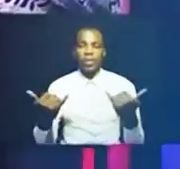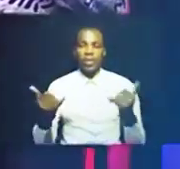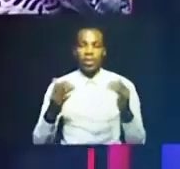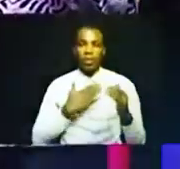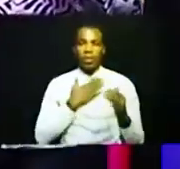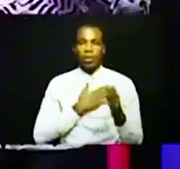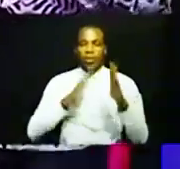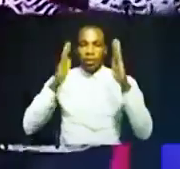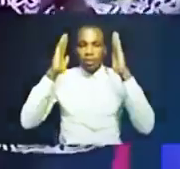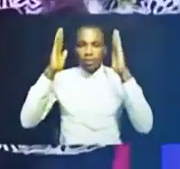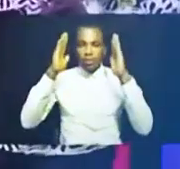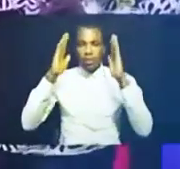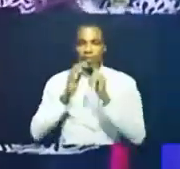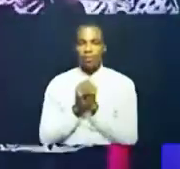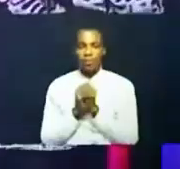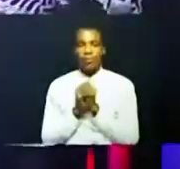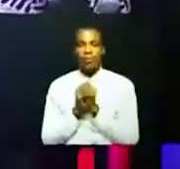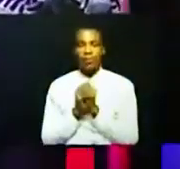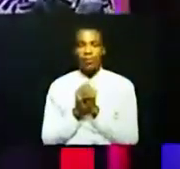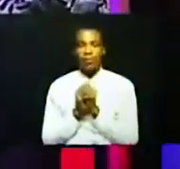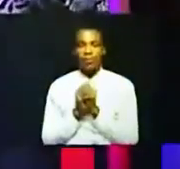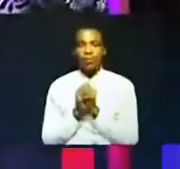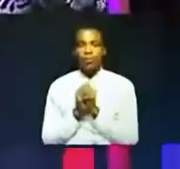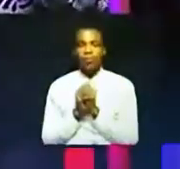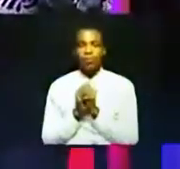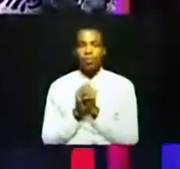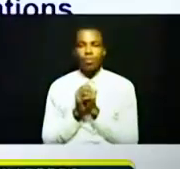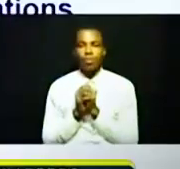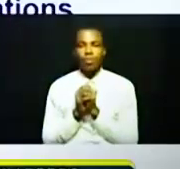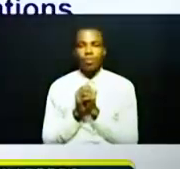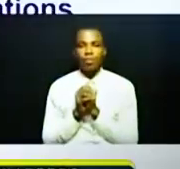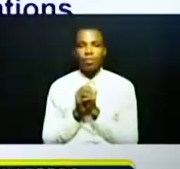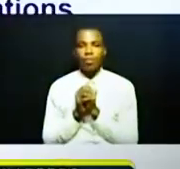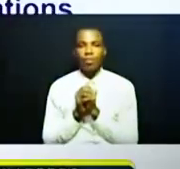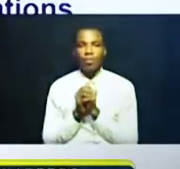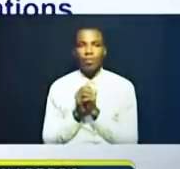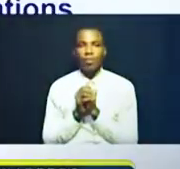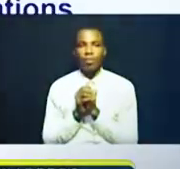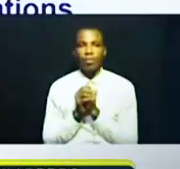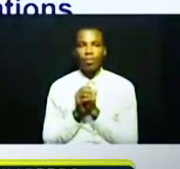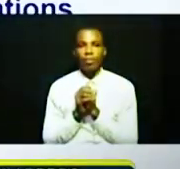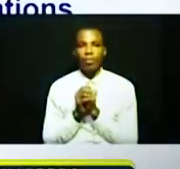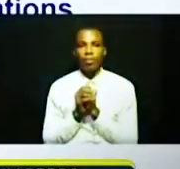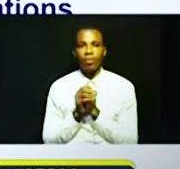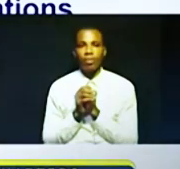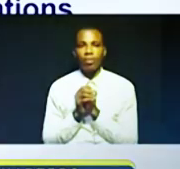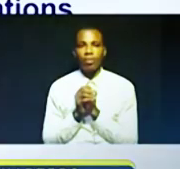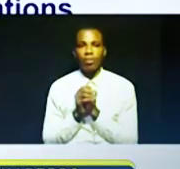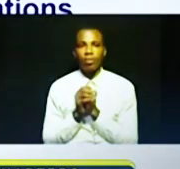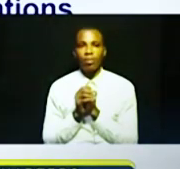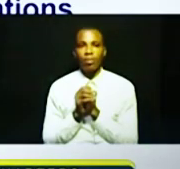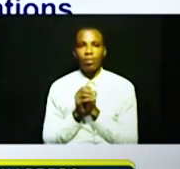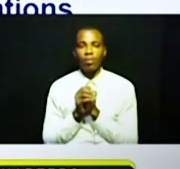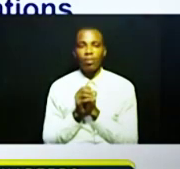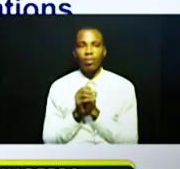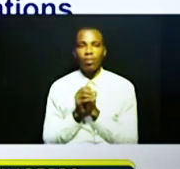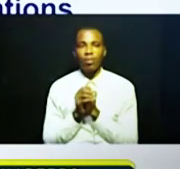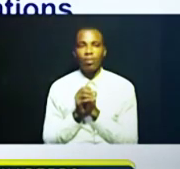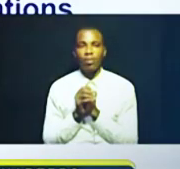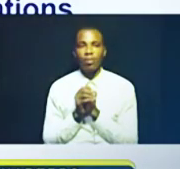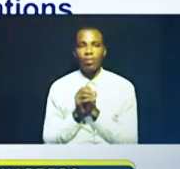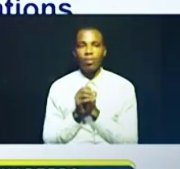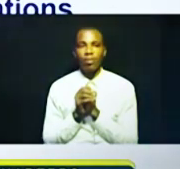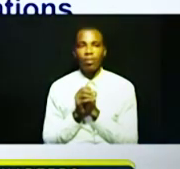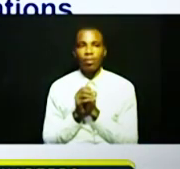to this. Afeti ha. Syrian marriage through a sequence of divorce is